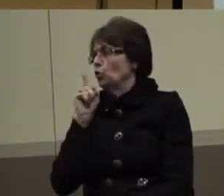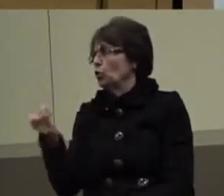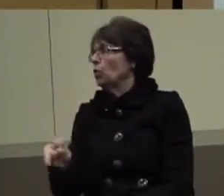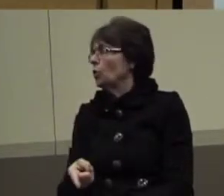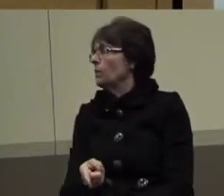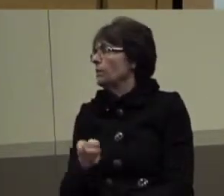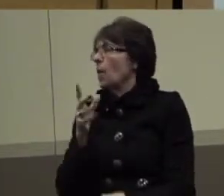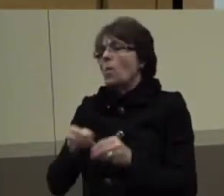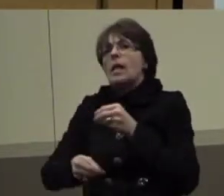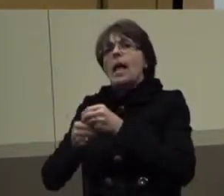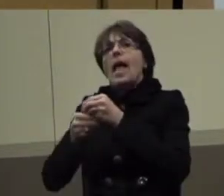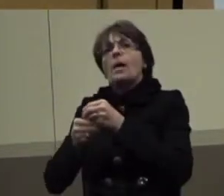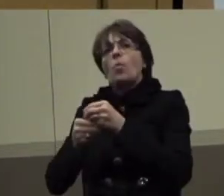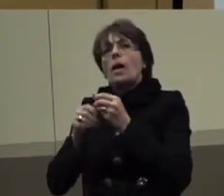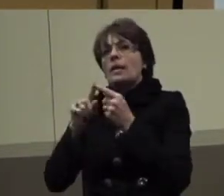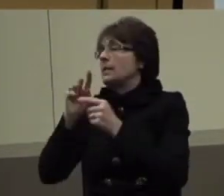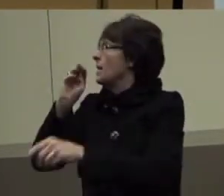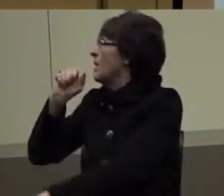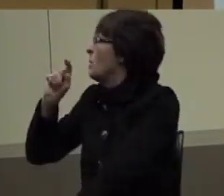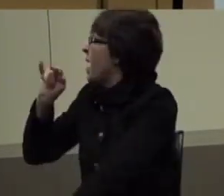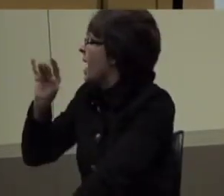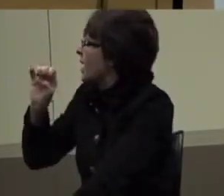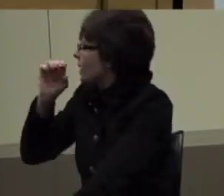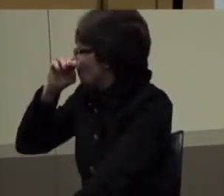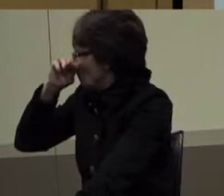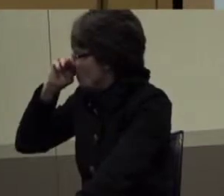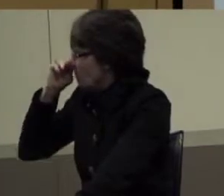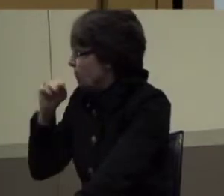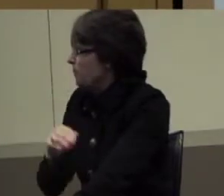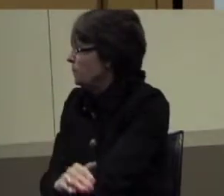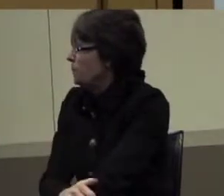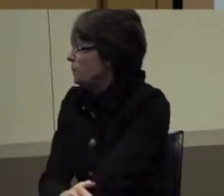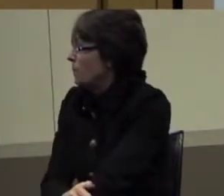I'll add one to Maddie's. Whoops.